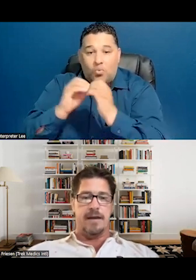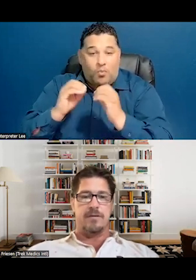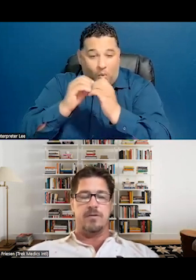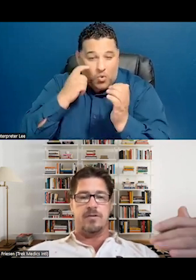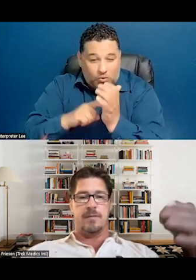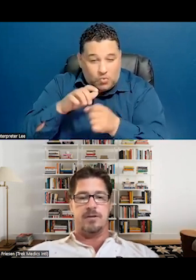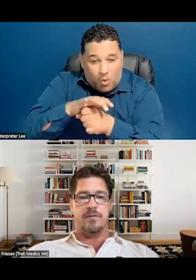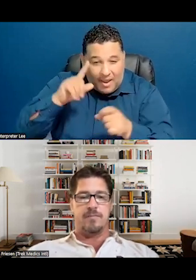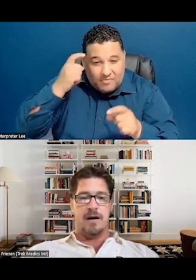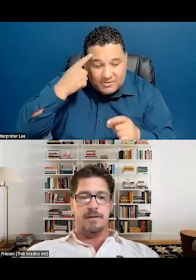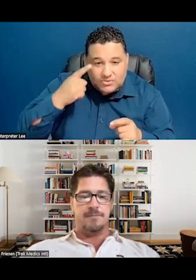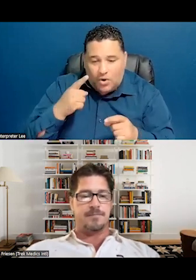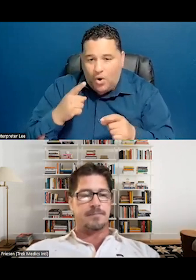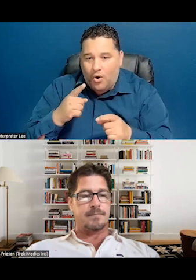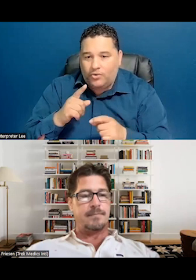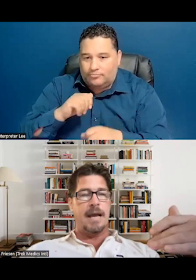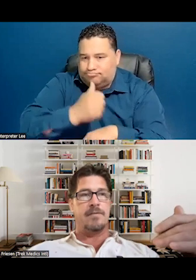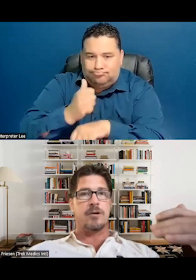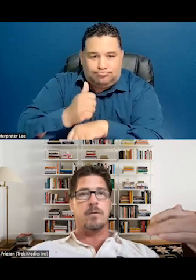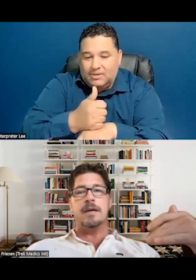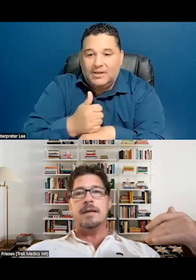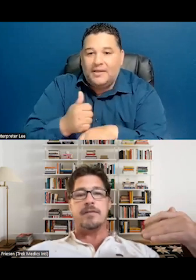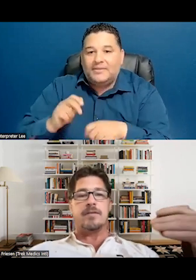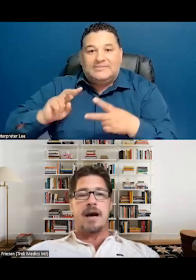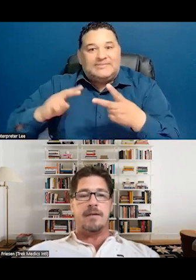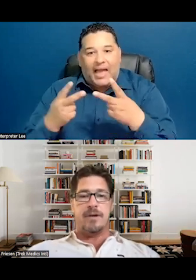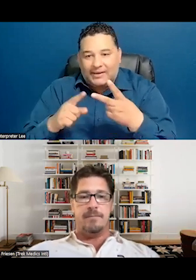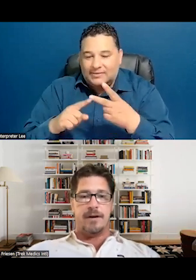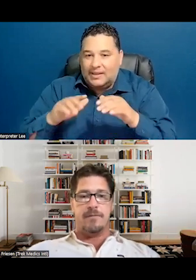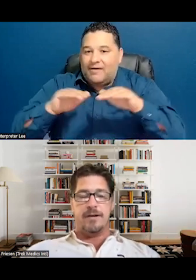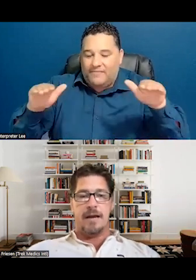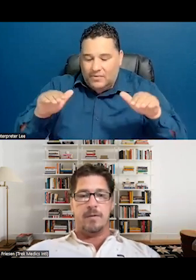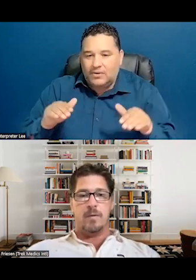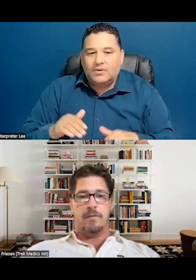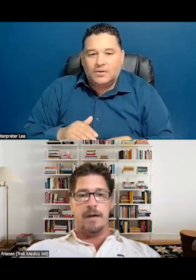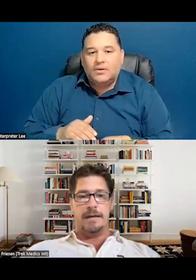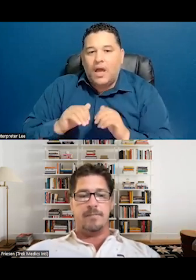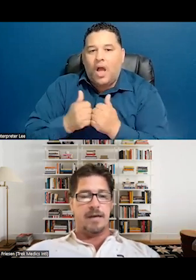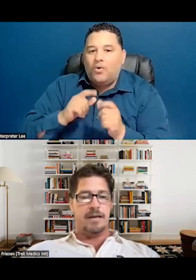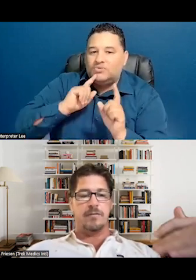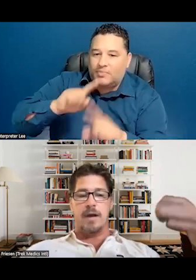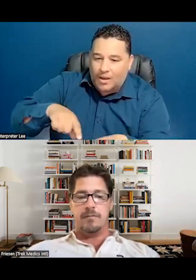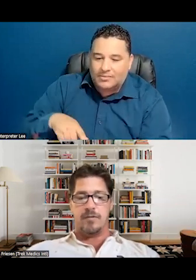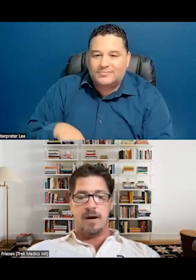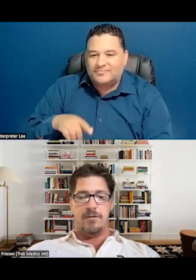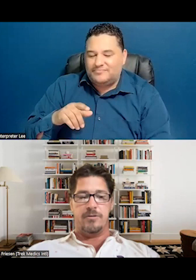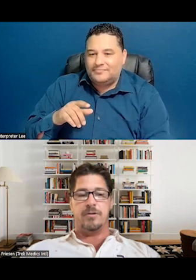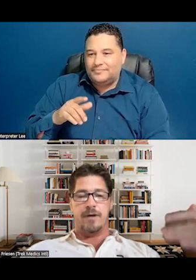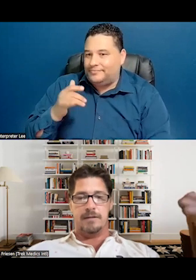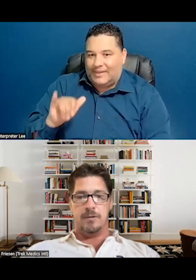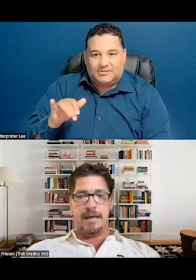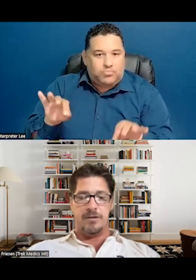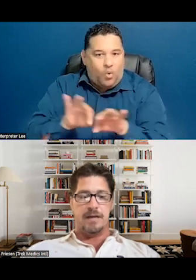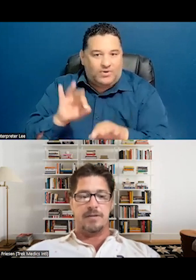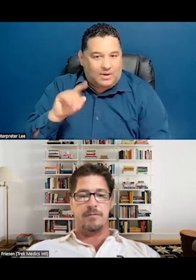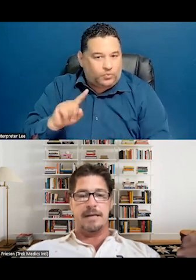second horizon, which is someone to respond. And so this is kind of the bread and butter for 911, right? Sending the right responder to the